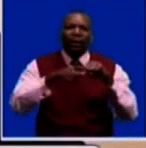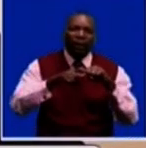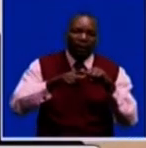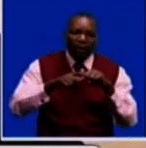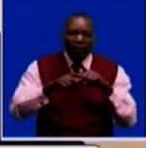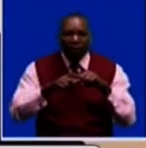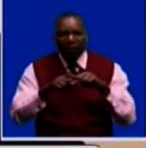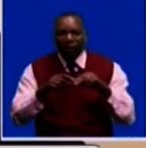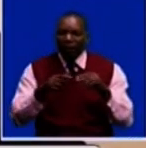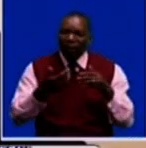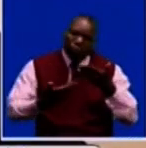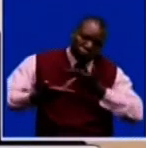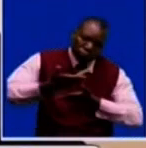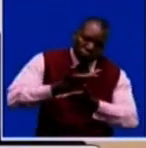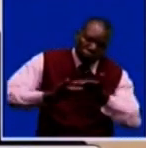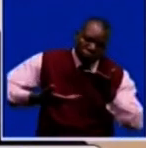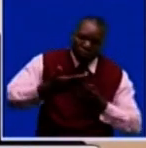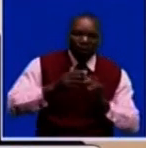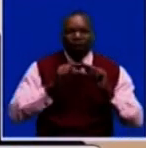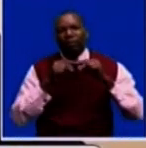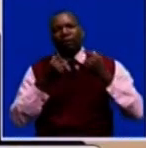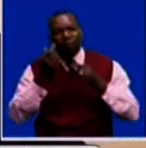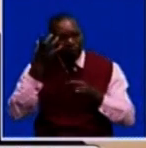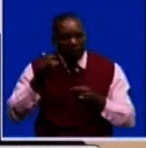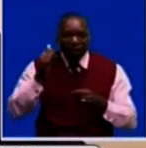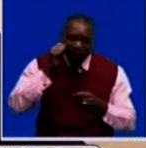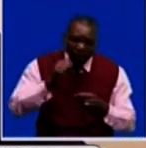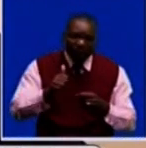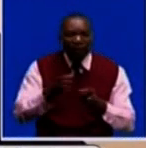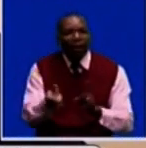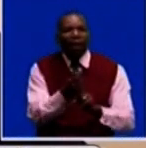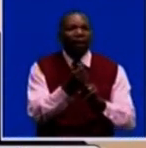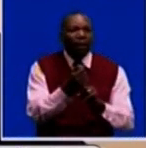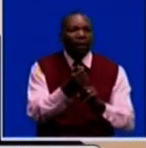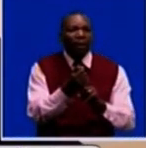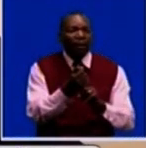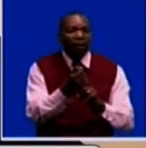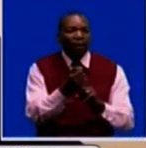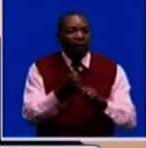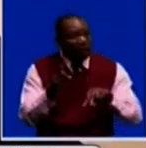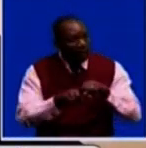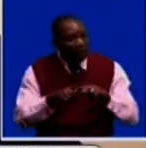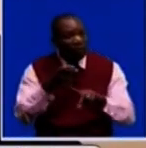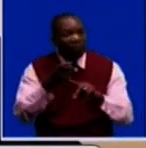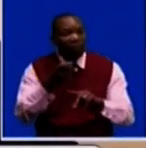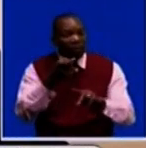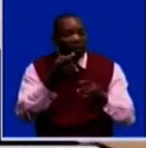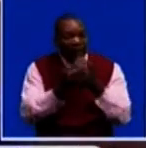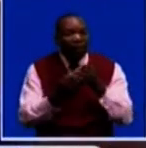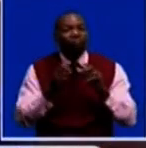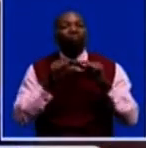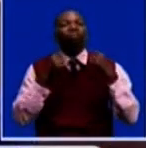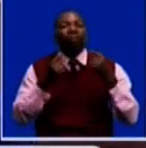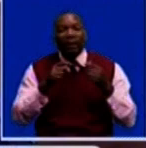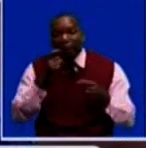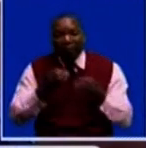a session with pastors. Young girls are getting HIV from some of our clergy because they are told, if